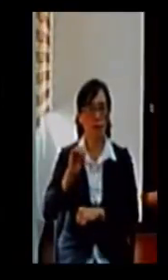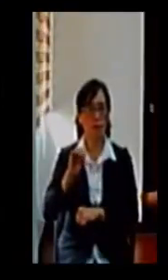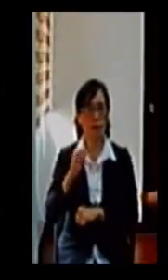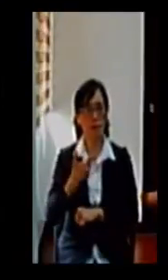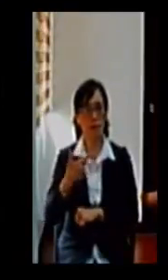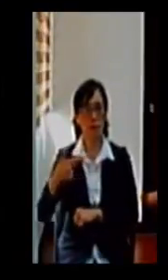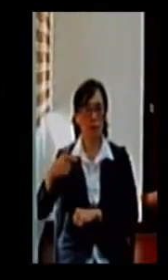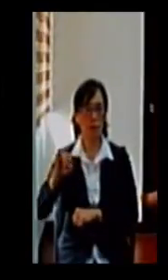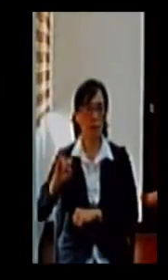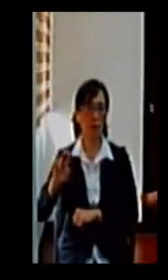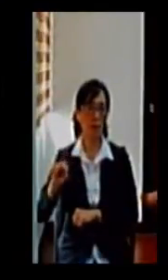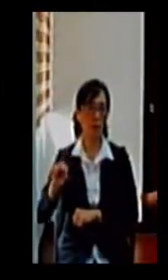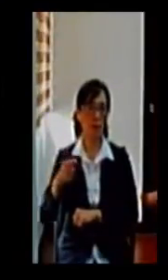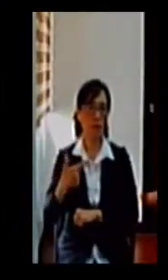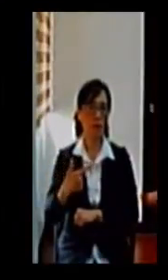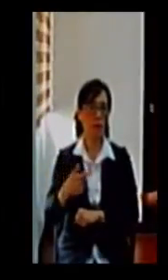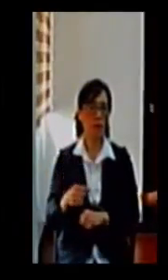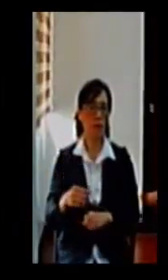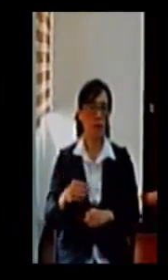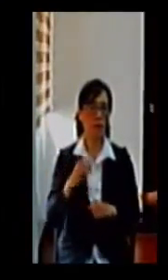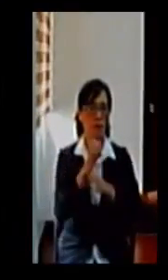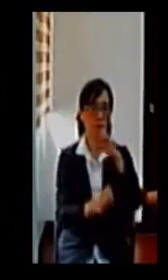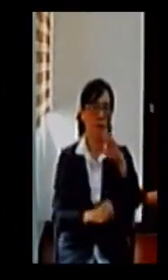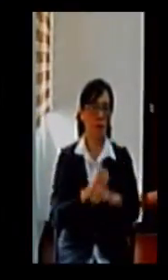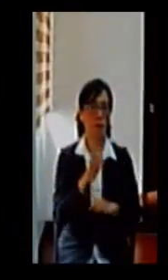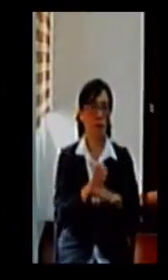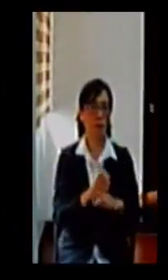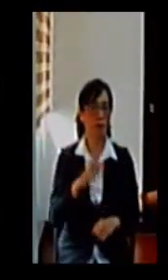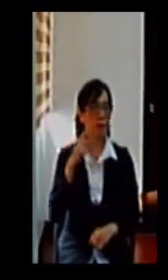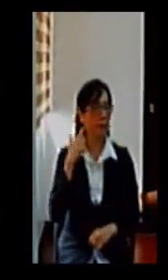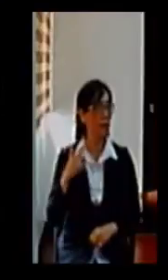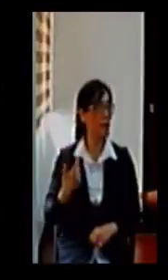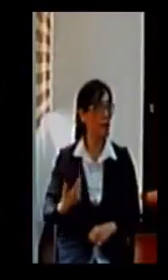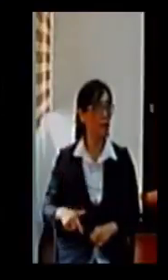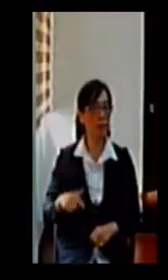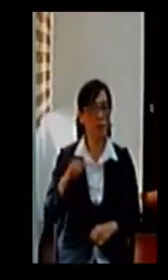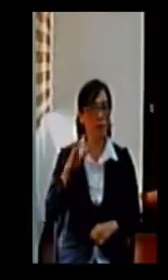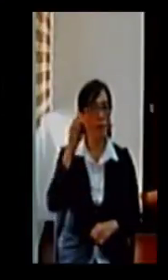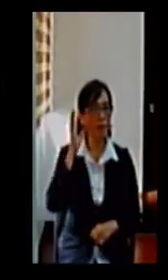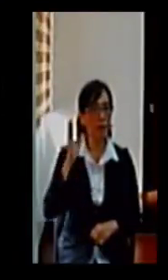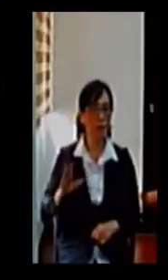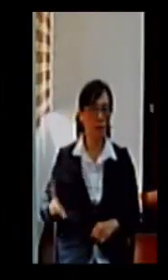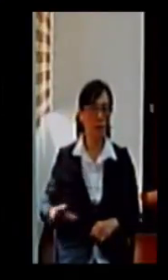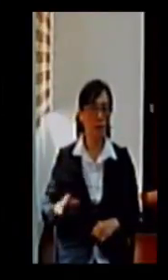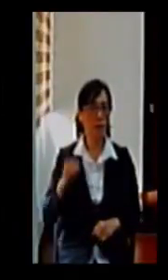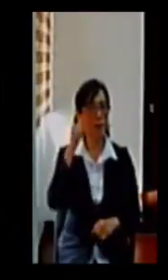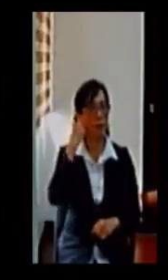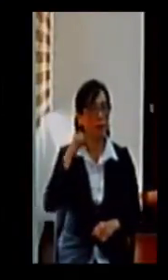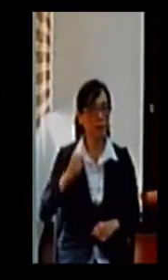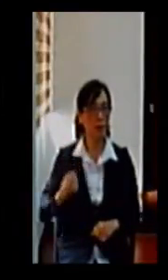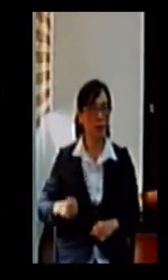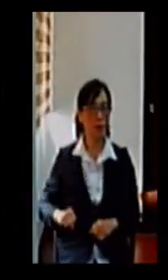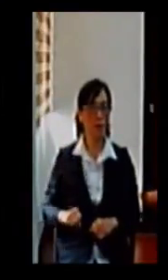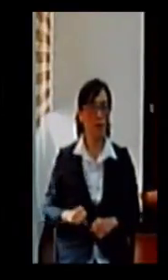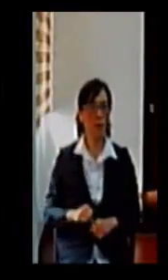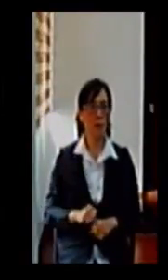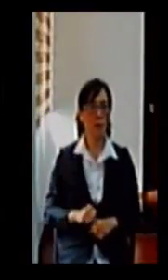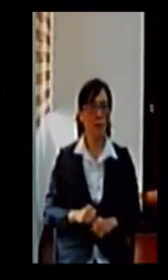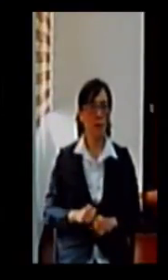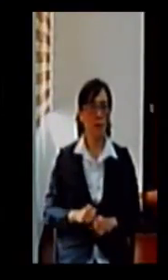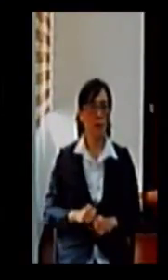of timber, gold, copper, and silver. So we've been pillaging